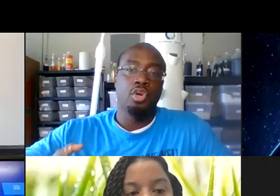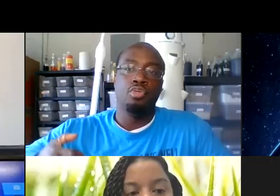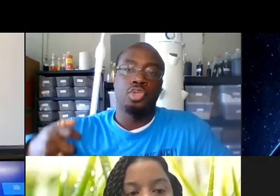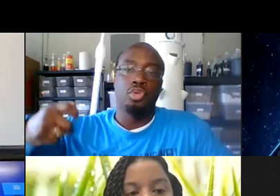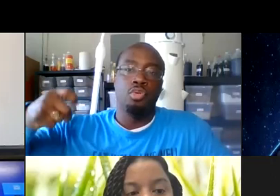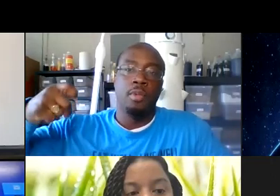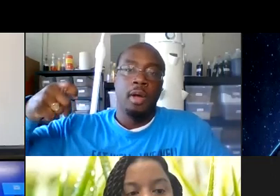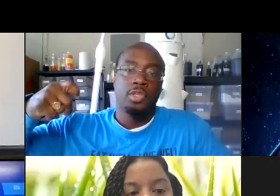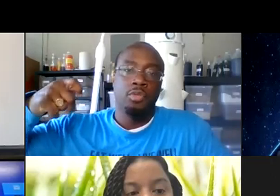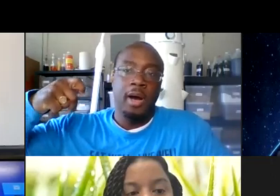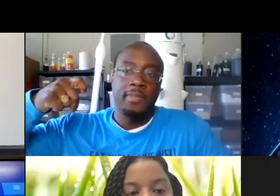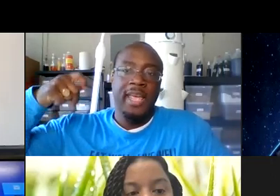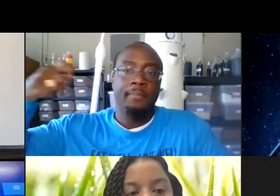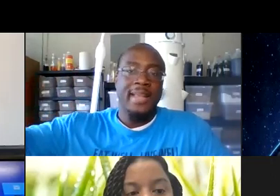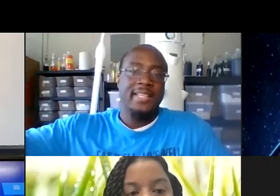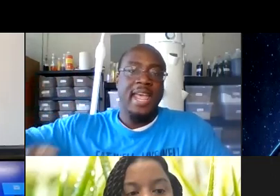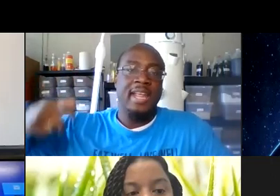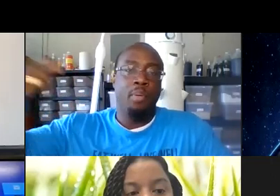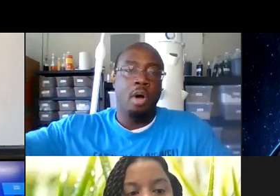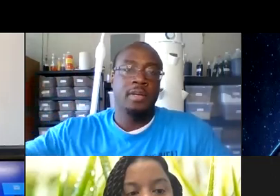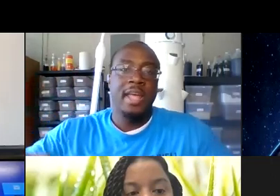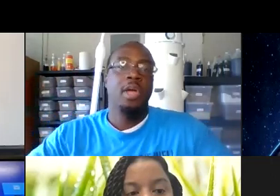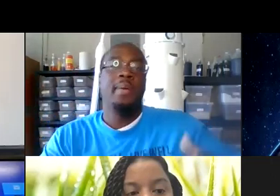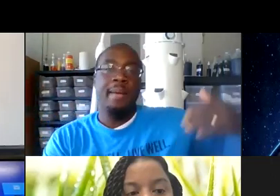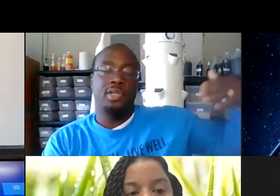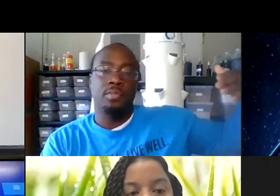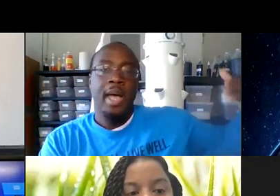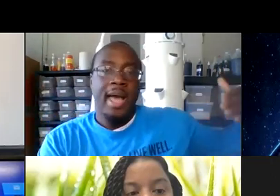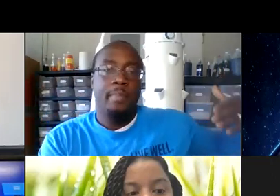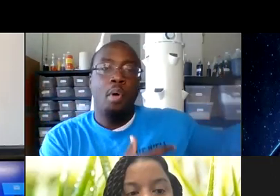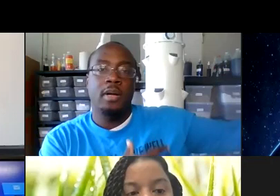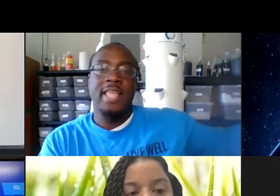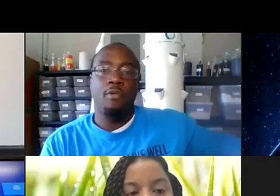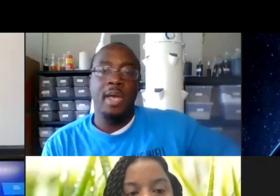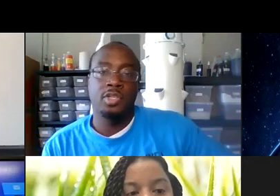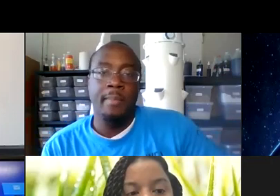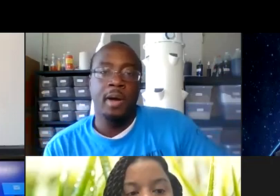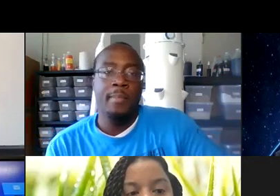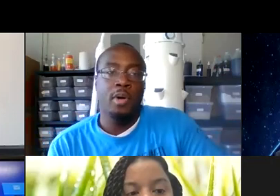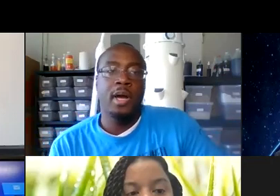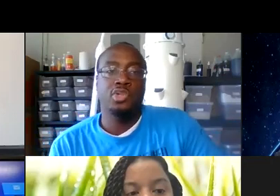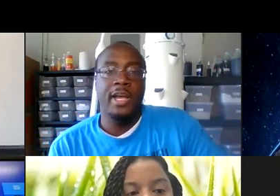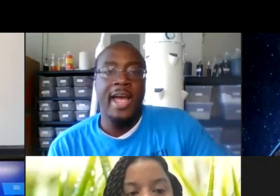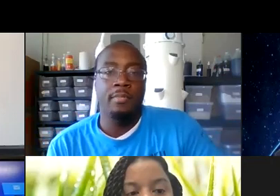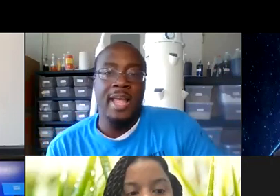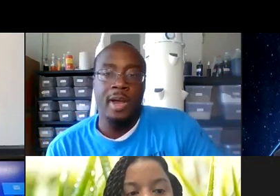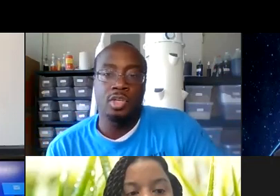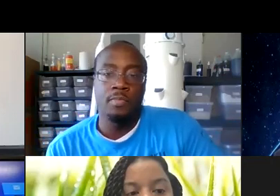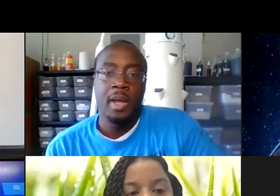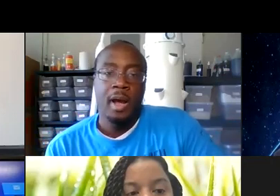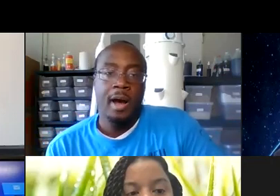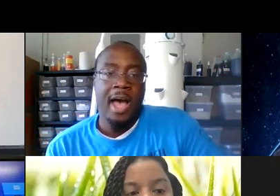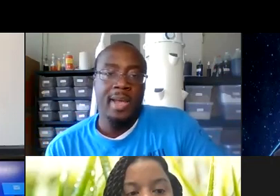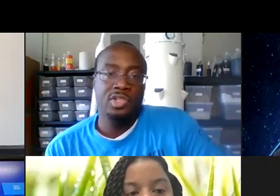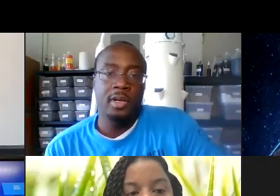out to the schools to help maintain and partner, then we'll be able to kind of partner that way. So I'm going to contract her out that way.